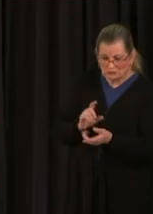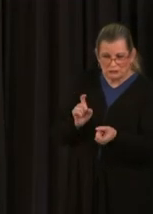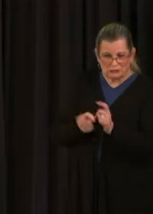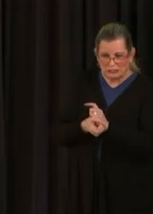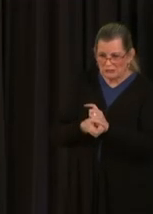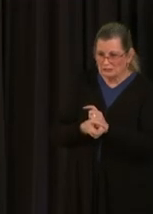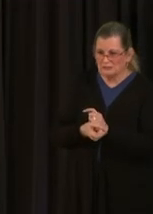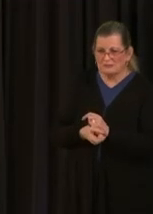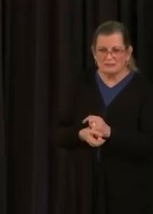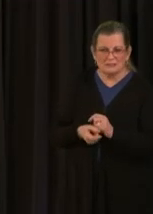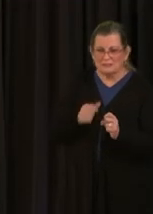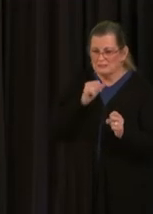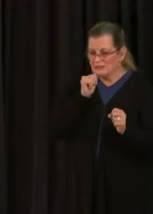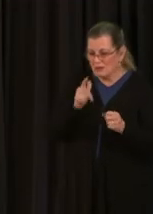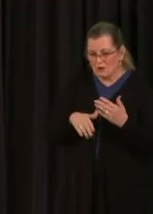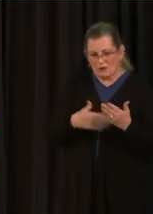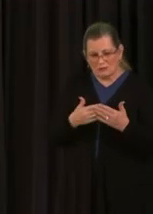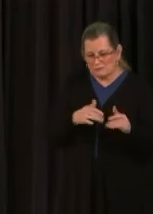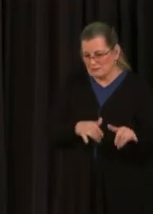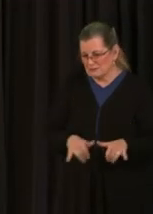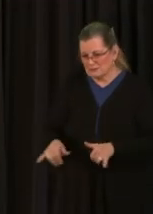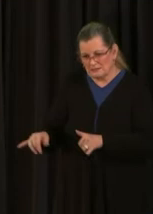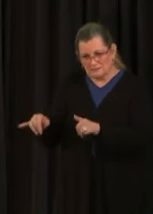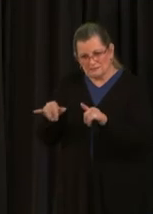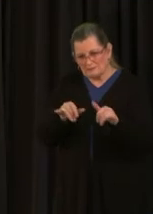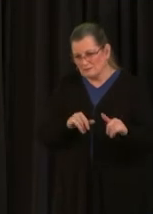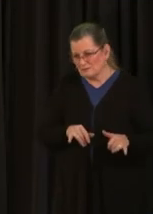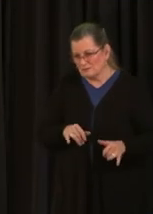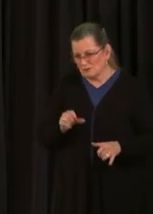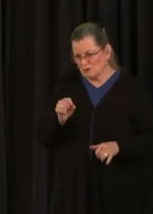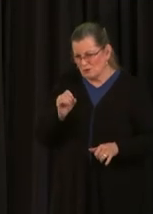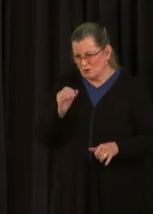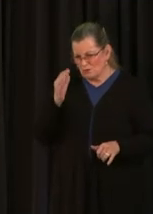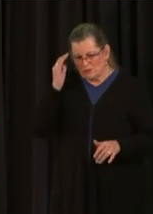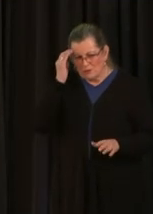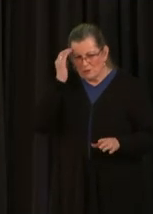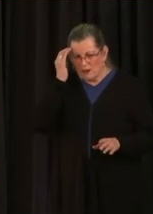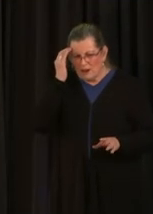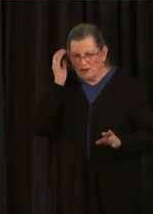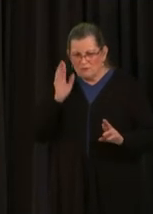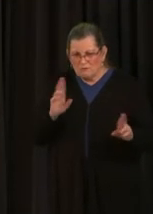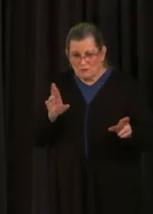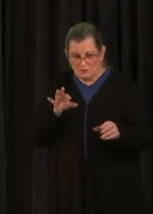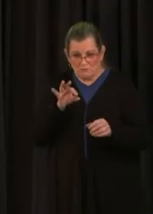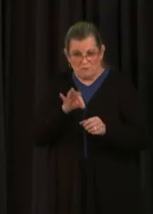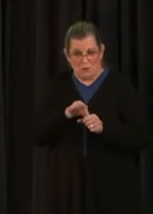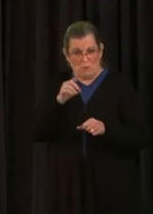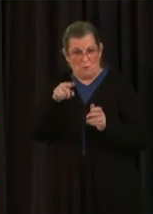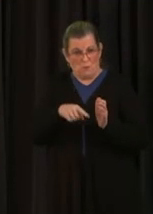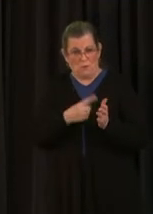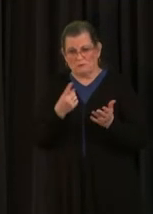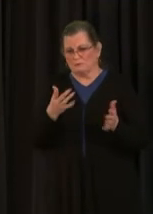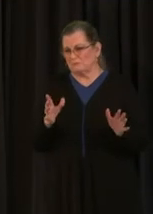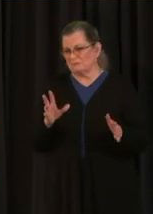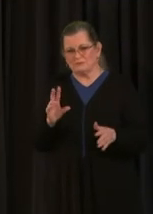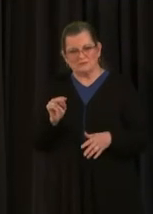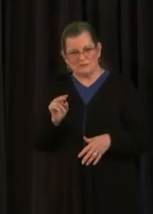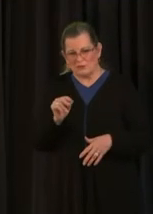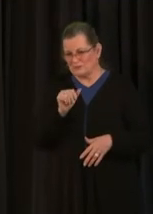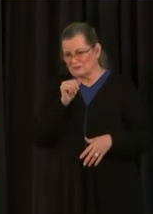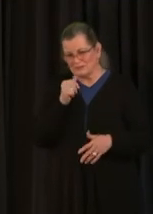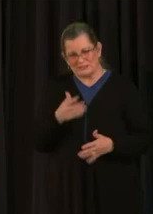ensure that we provide de-escalation training for our partners as well as conflict resolution skills, and